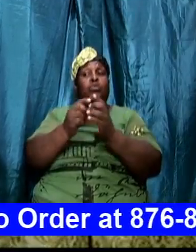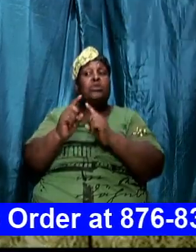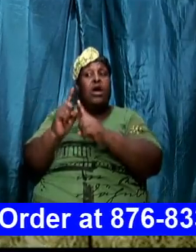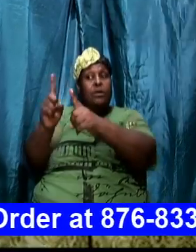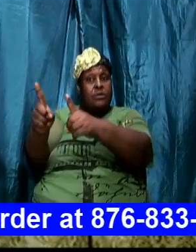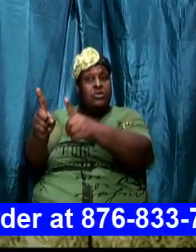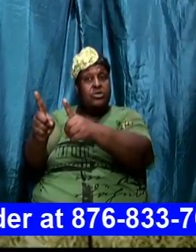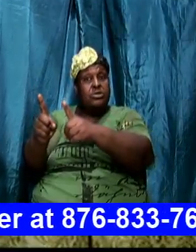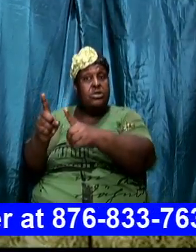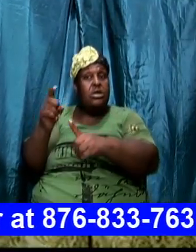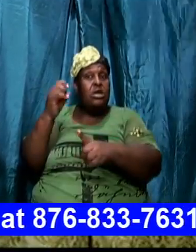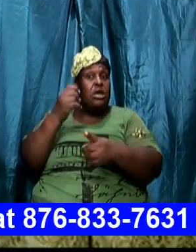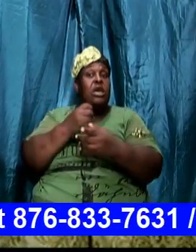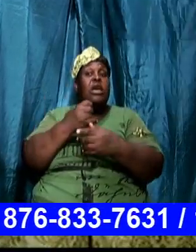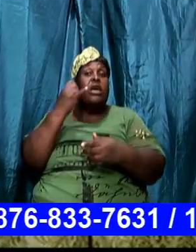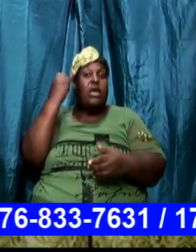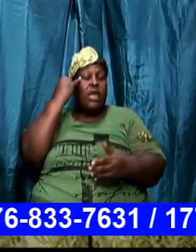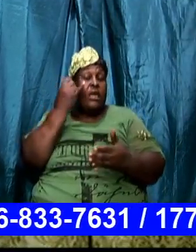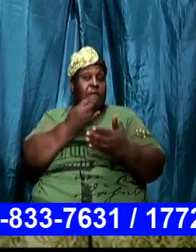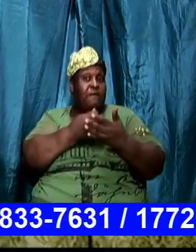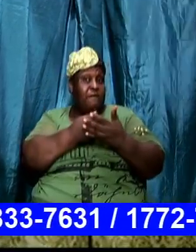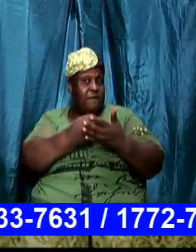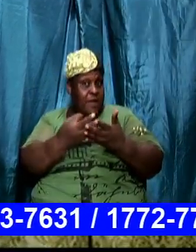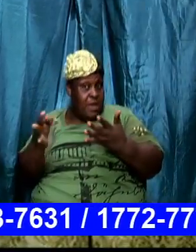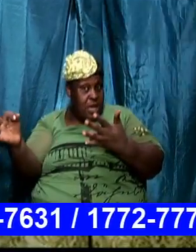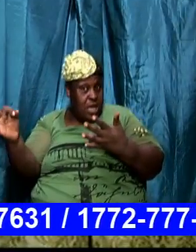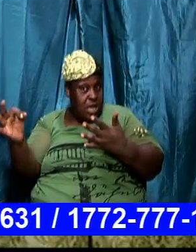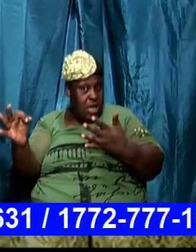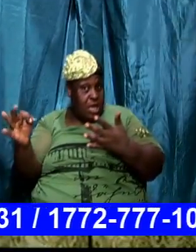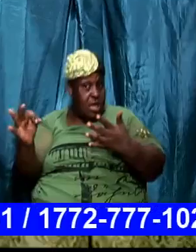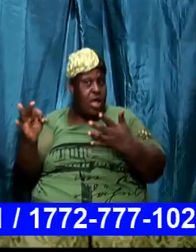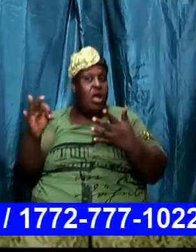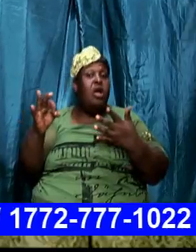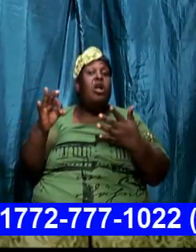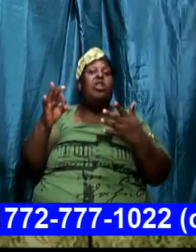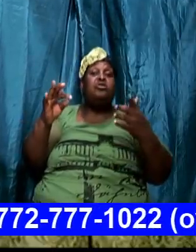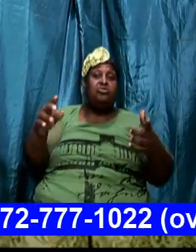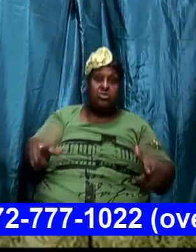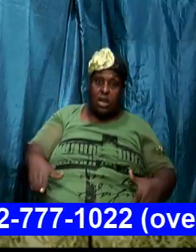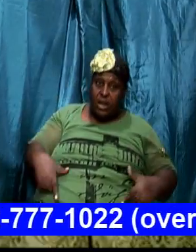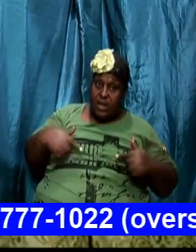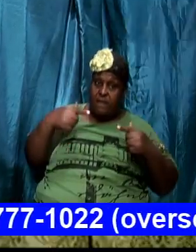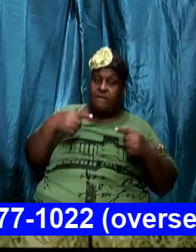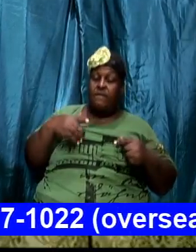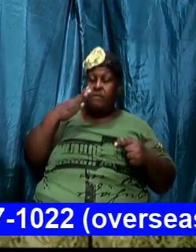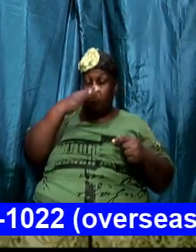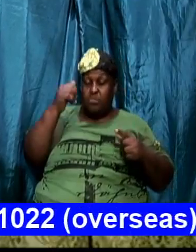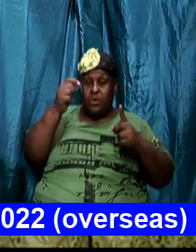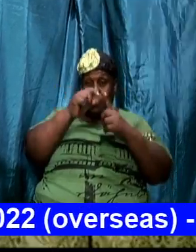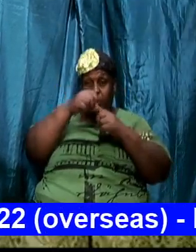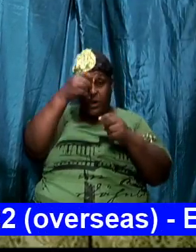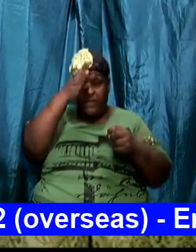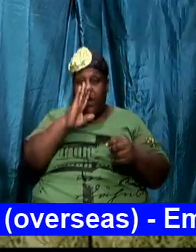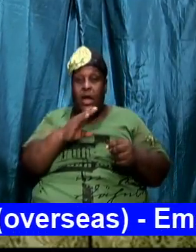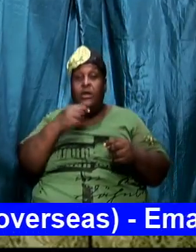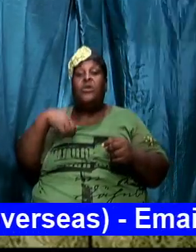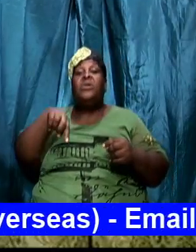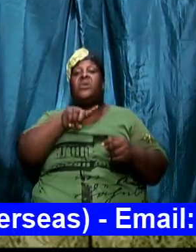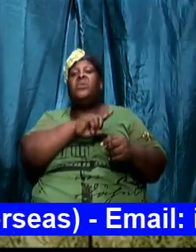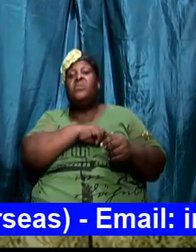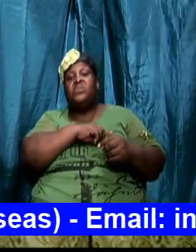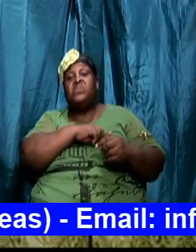And if we fail to abide by what is contained therein, we will end